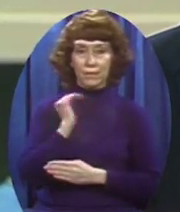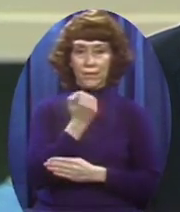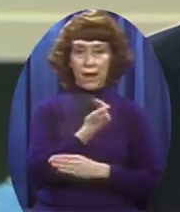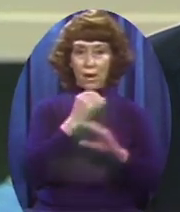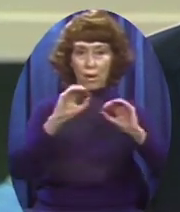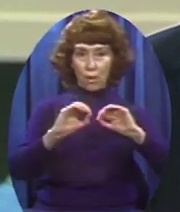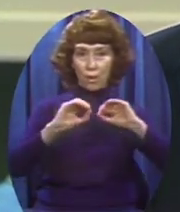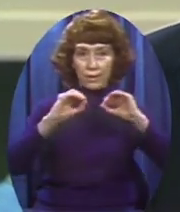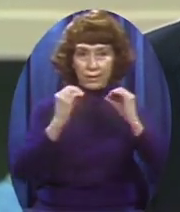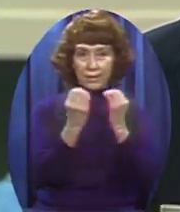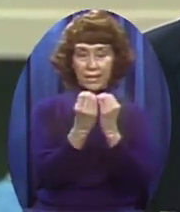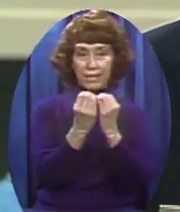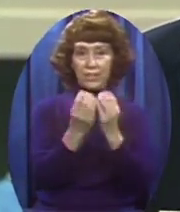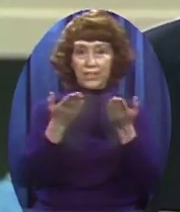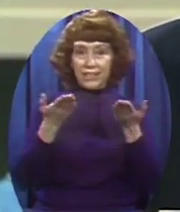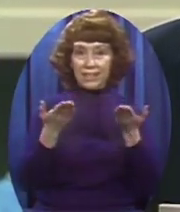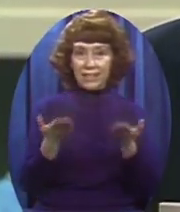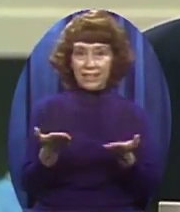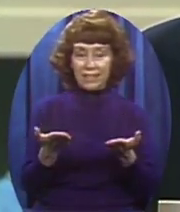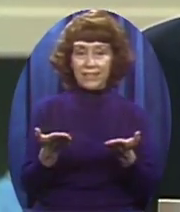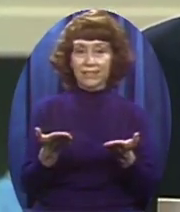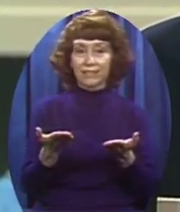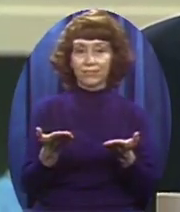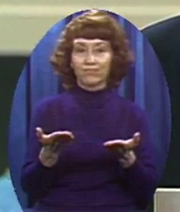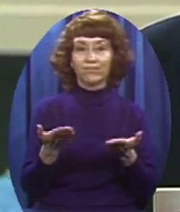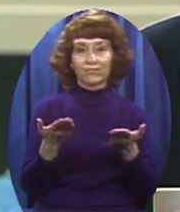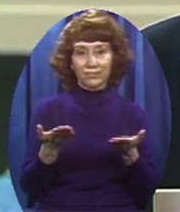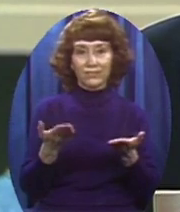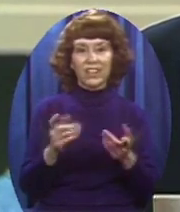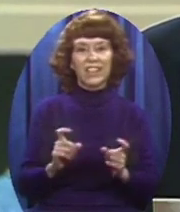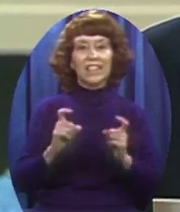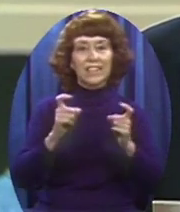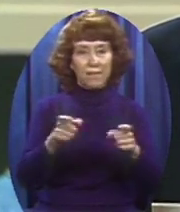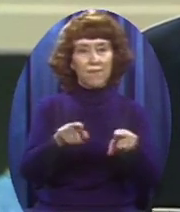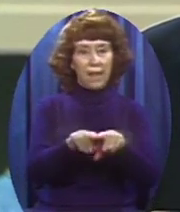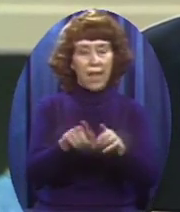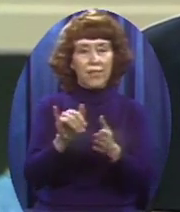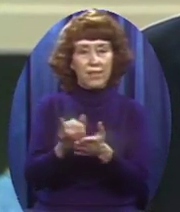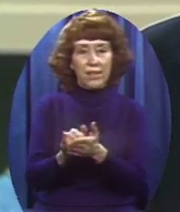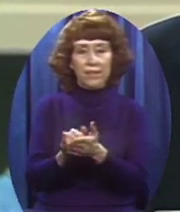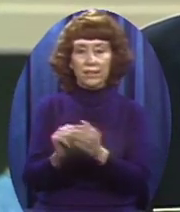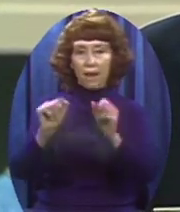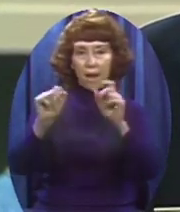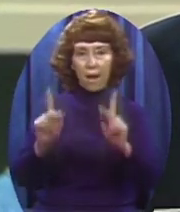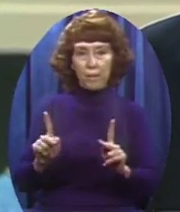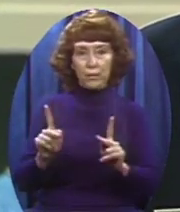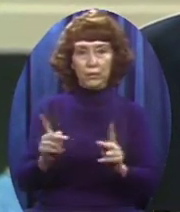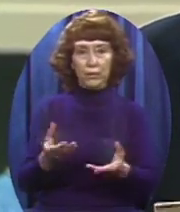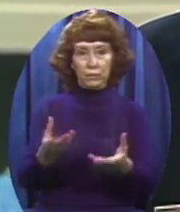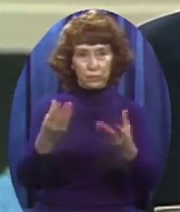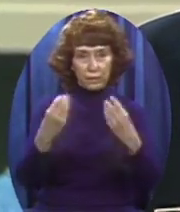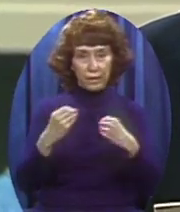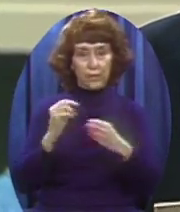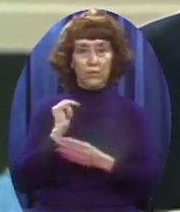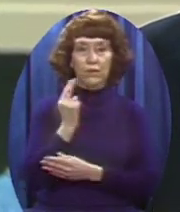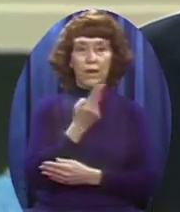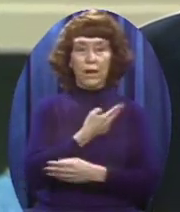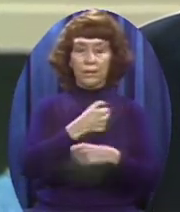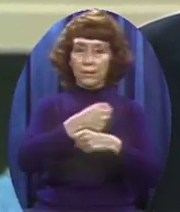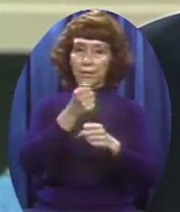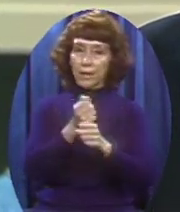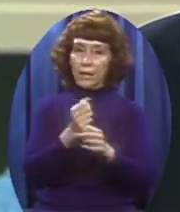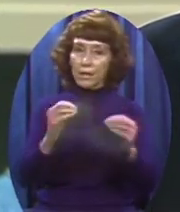kind of a gift and opportunity given to us that makes it all the